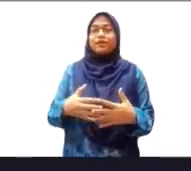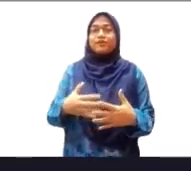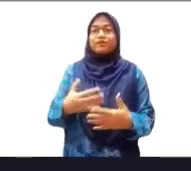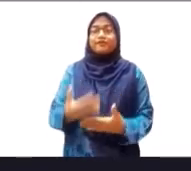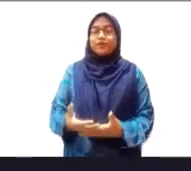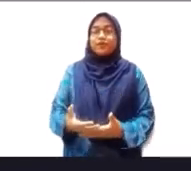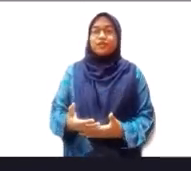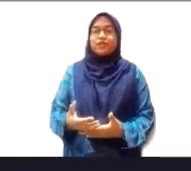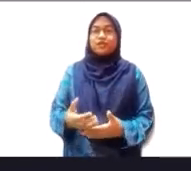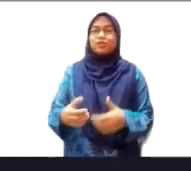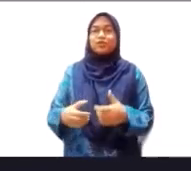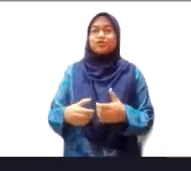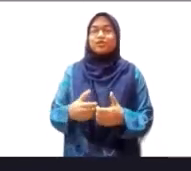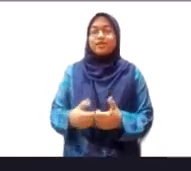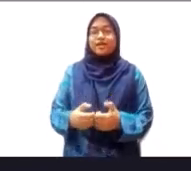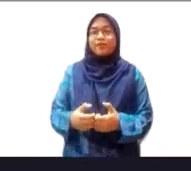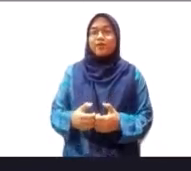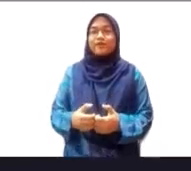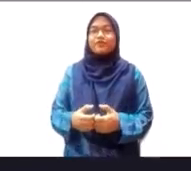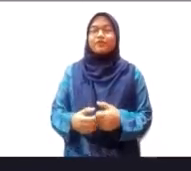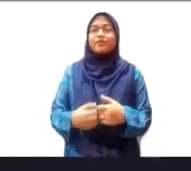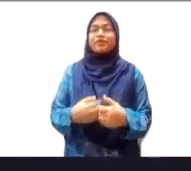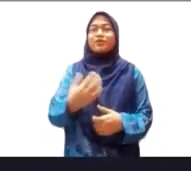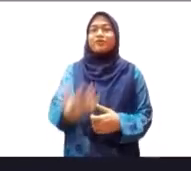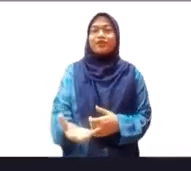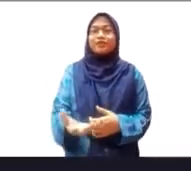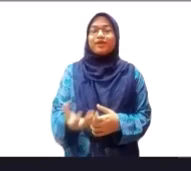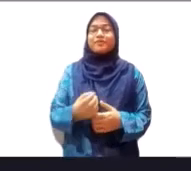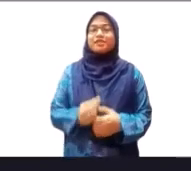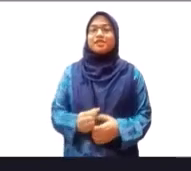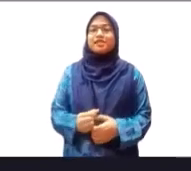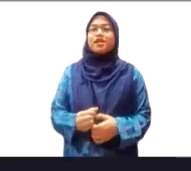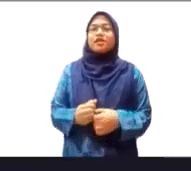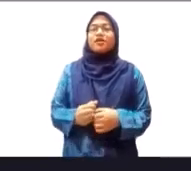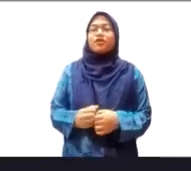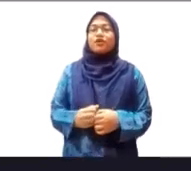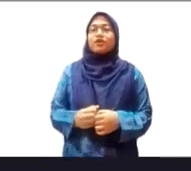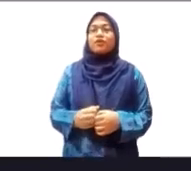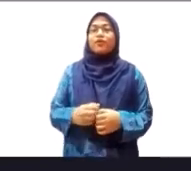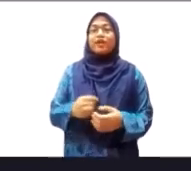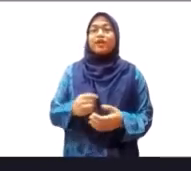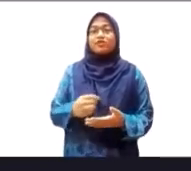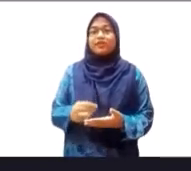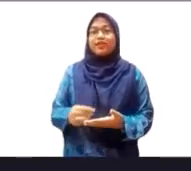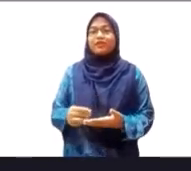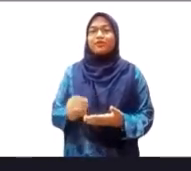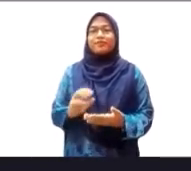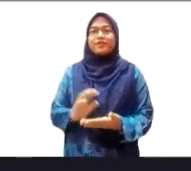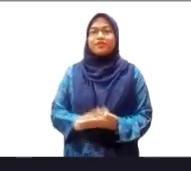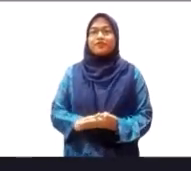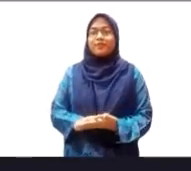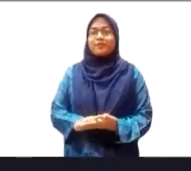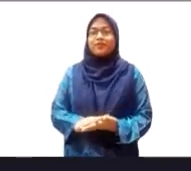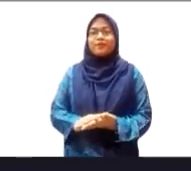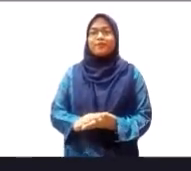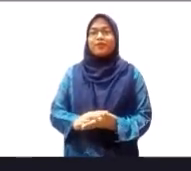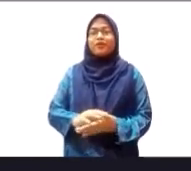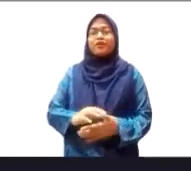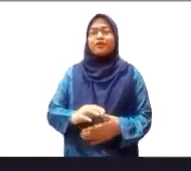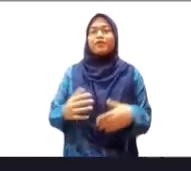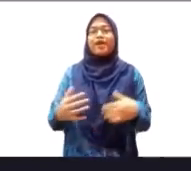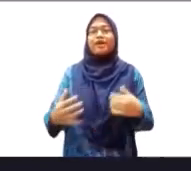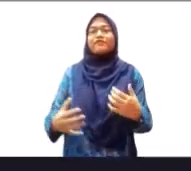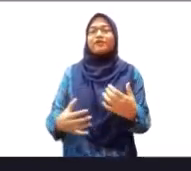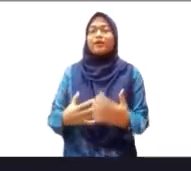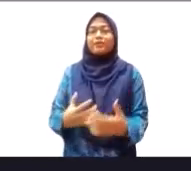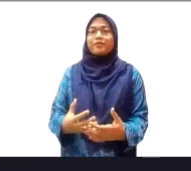use our phone to type whatever we want to convey to that person, or we can jot down on a piece of paper, or